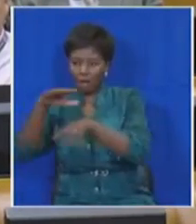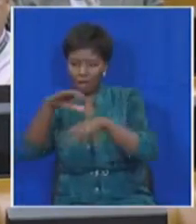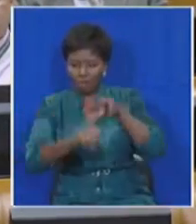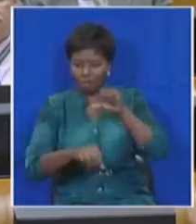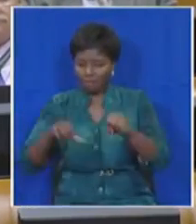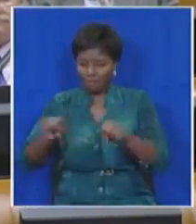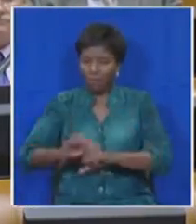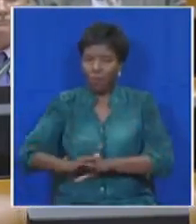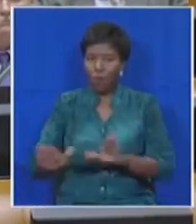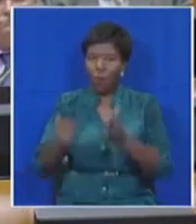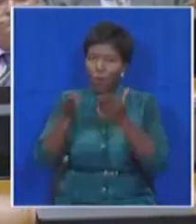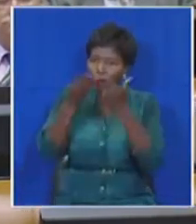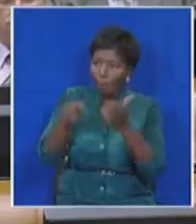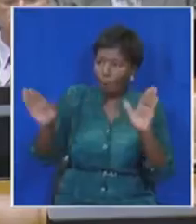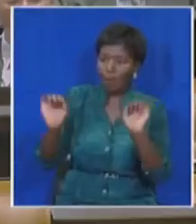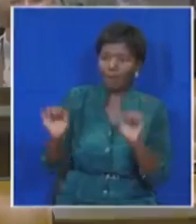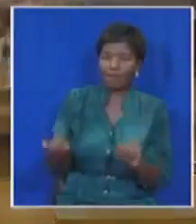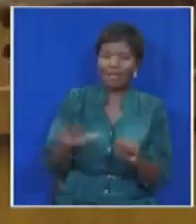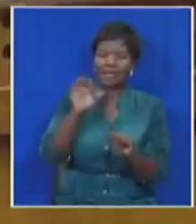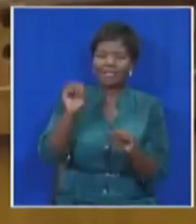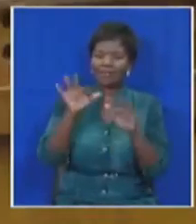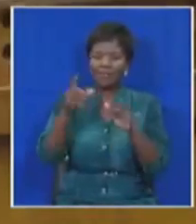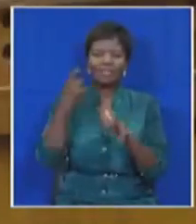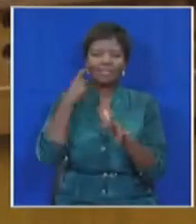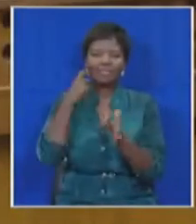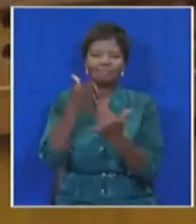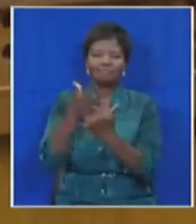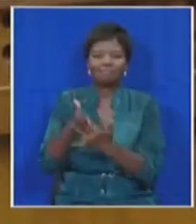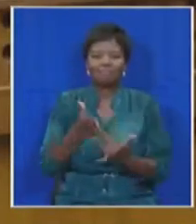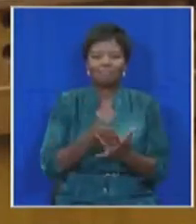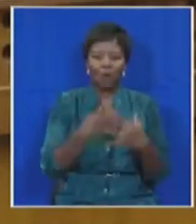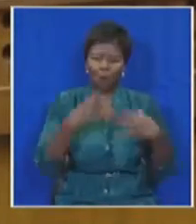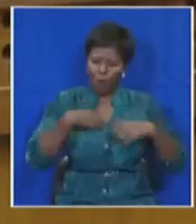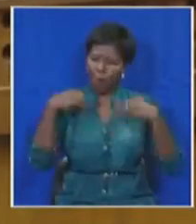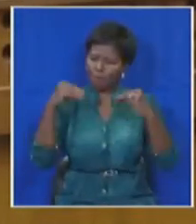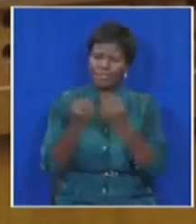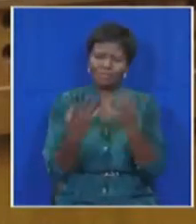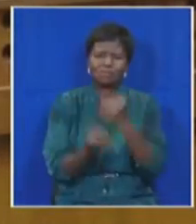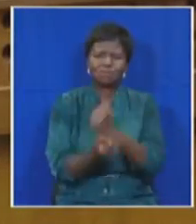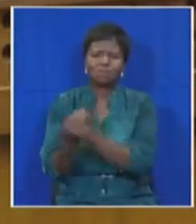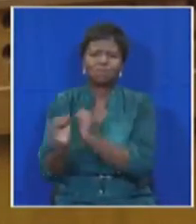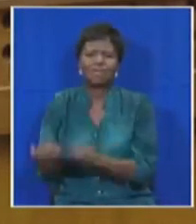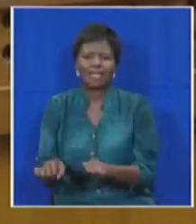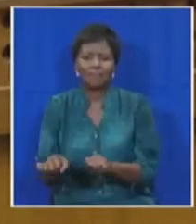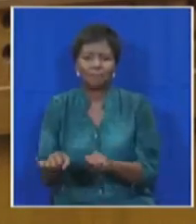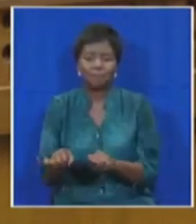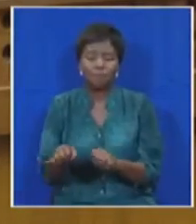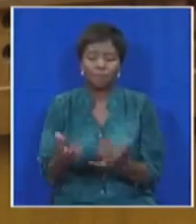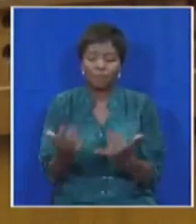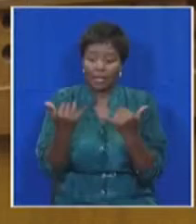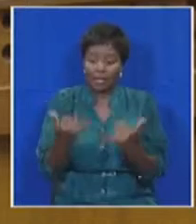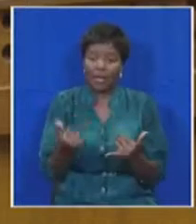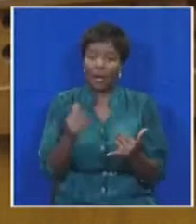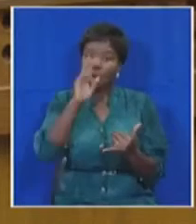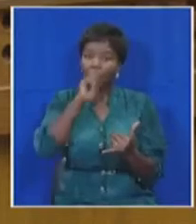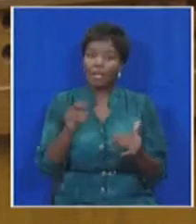South Africans capital to gain access to the economy. We must adopt a